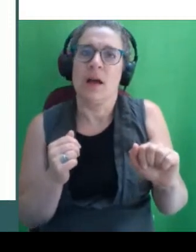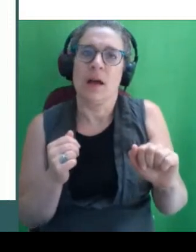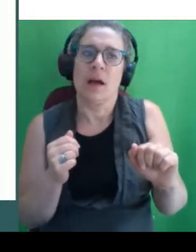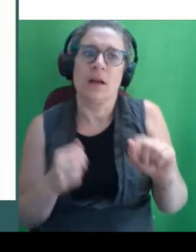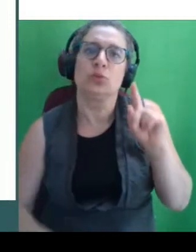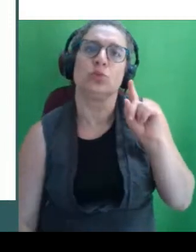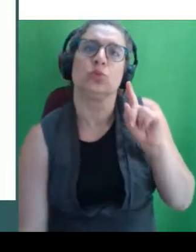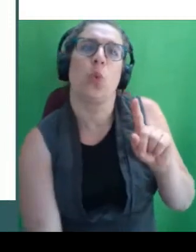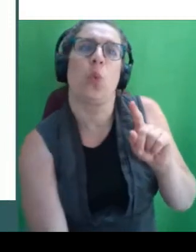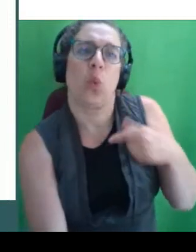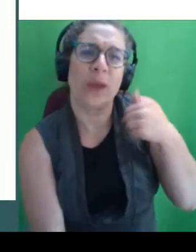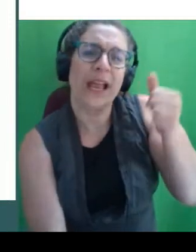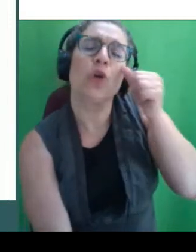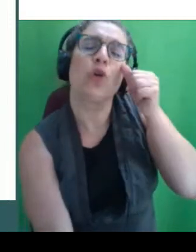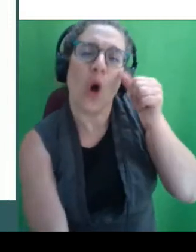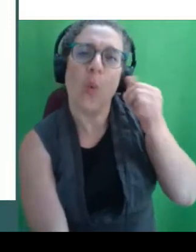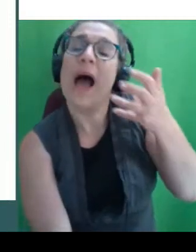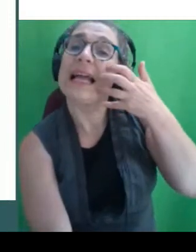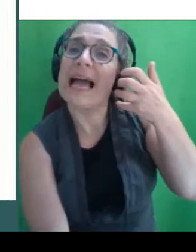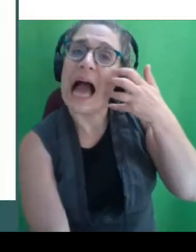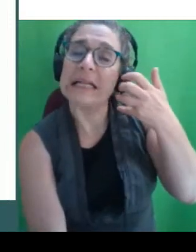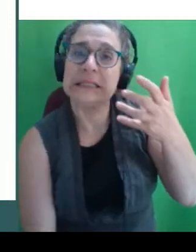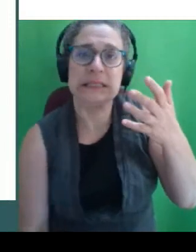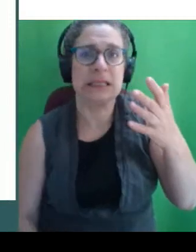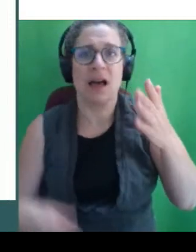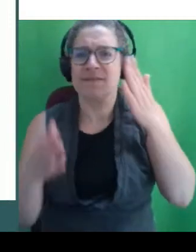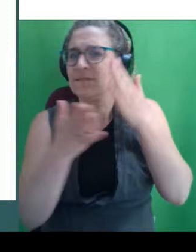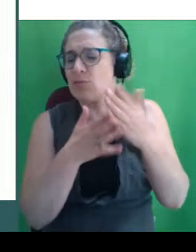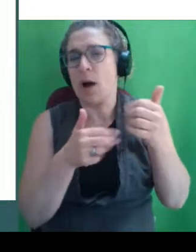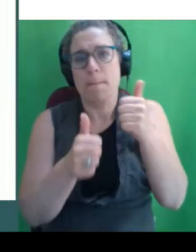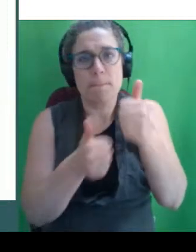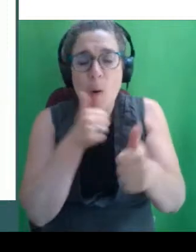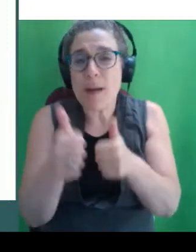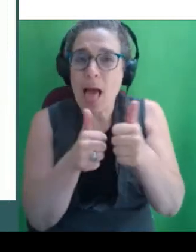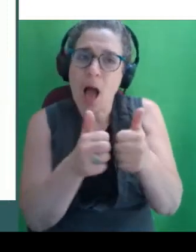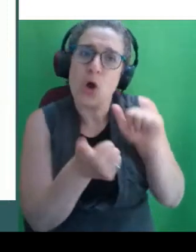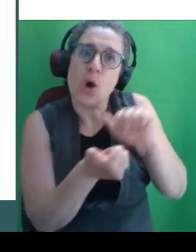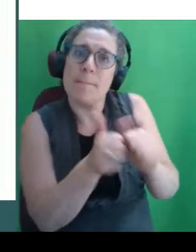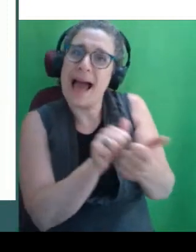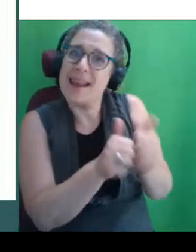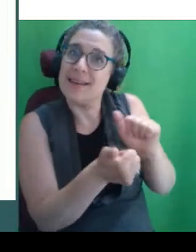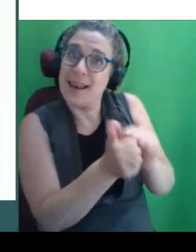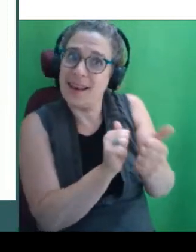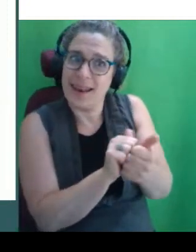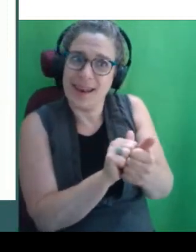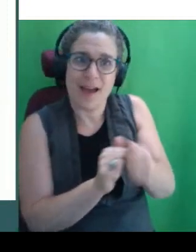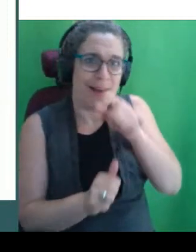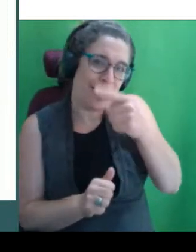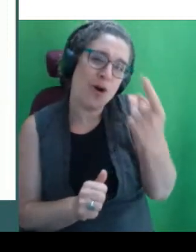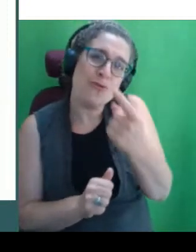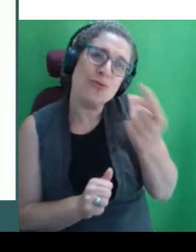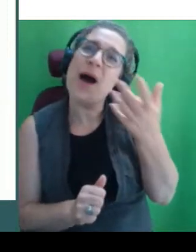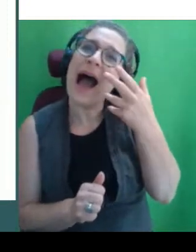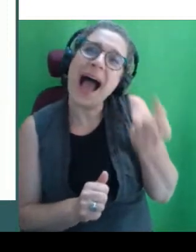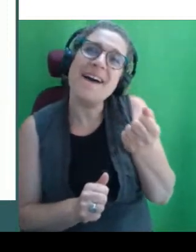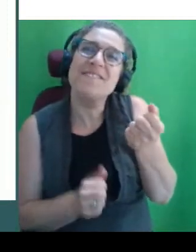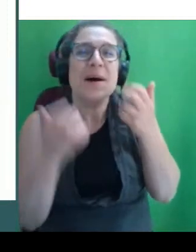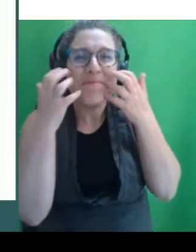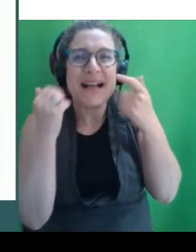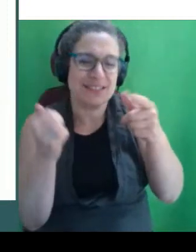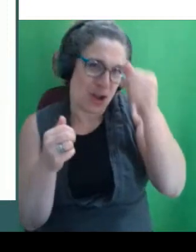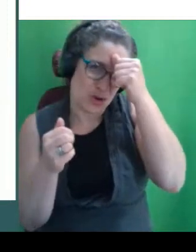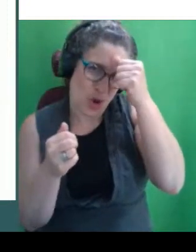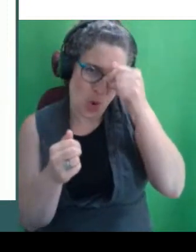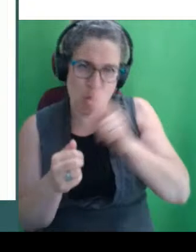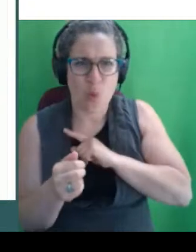are very, very popular companion pets. If anyone's ever had a pet, they will know exactly why they are